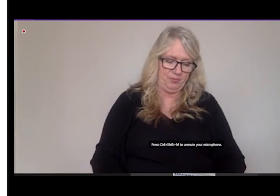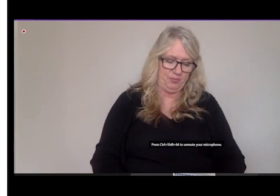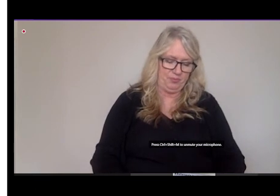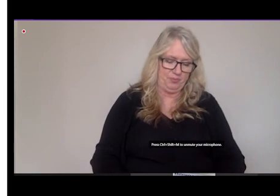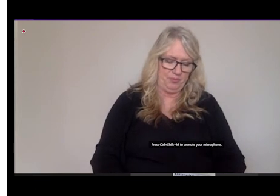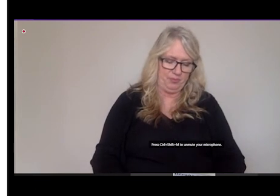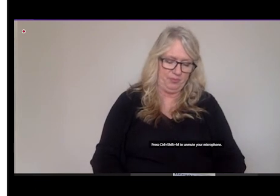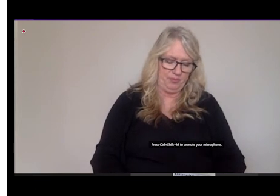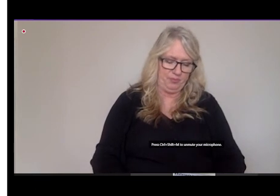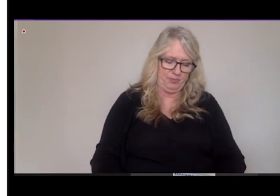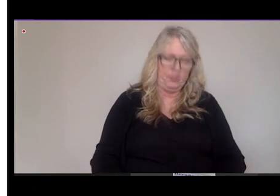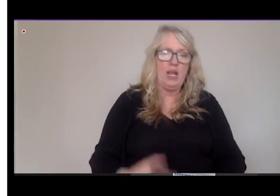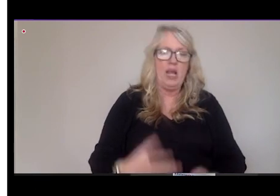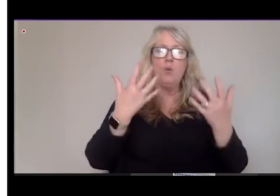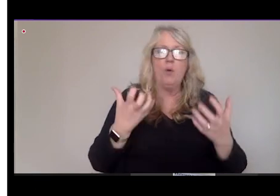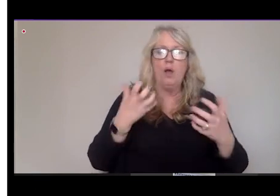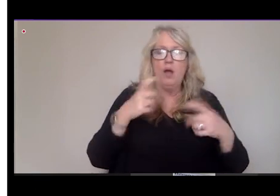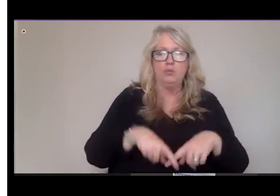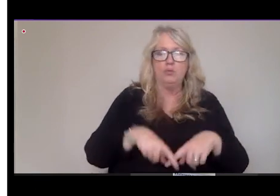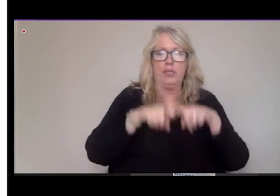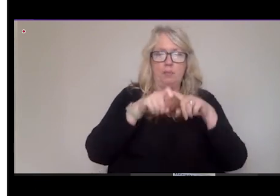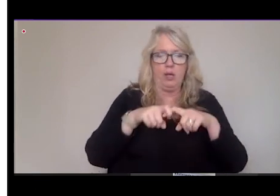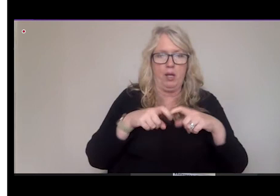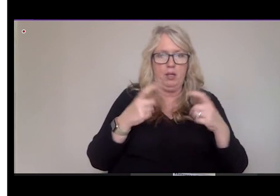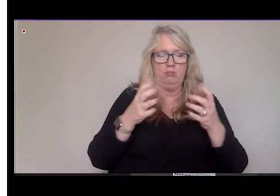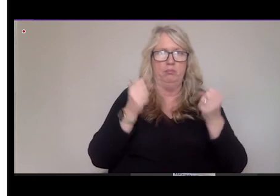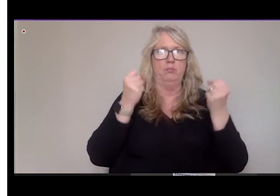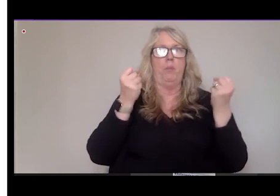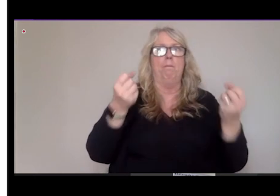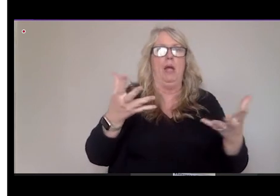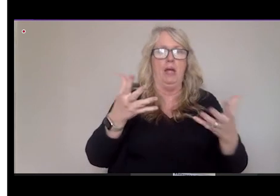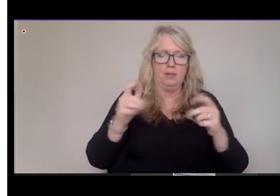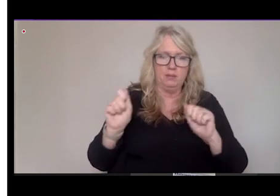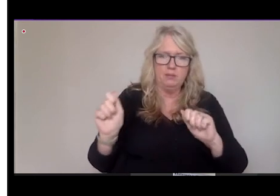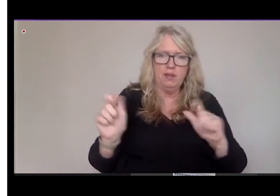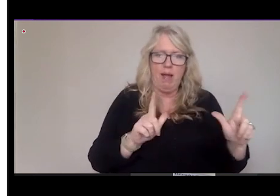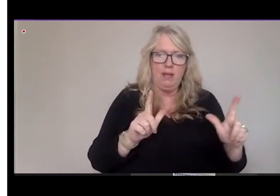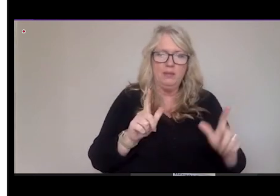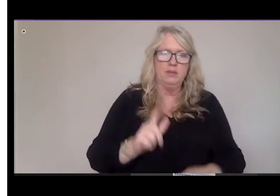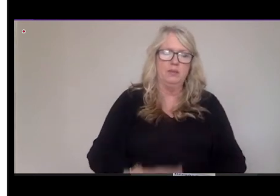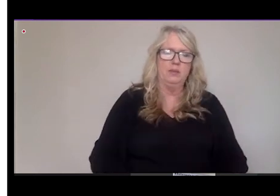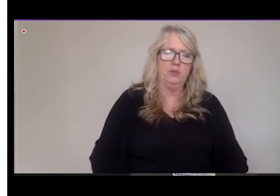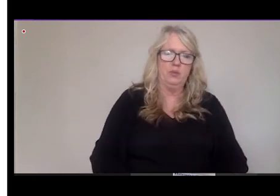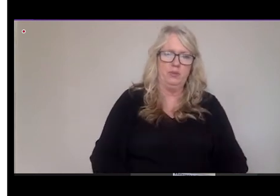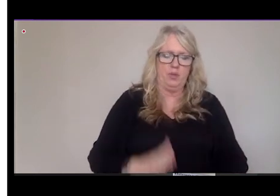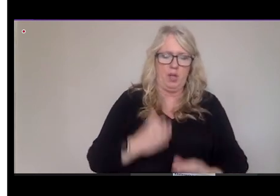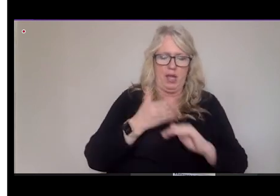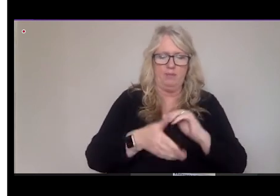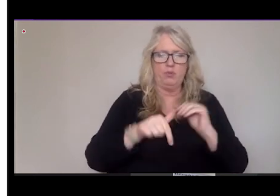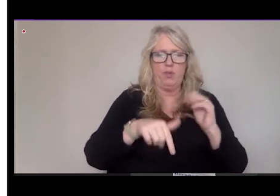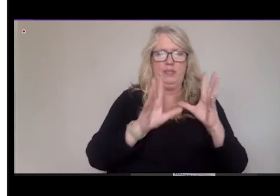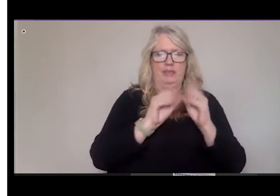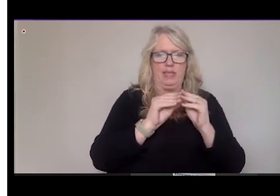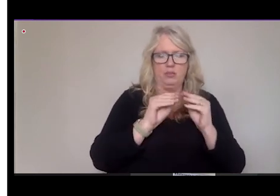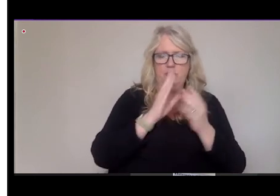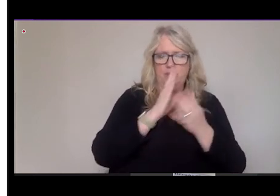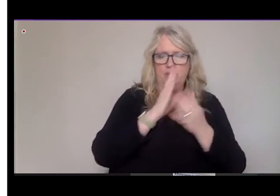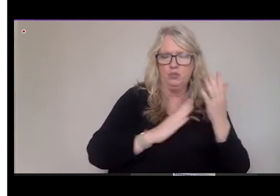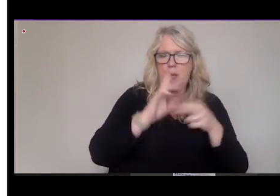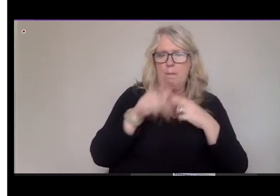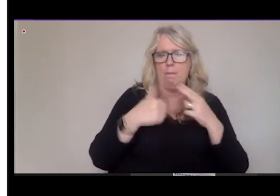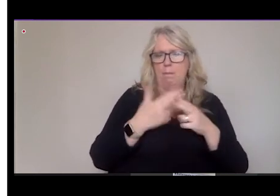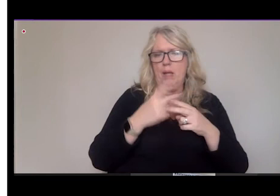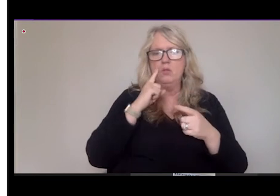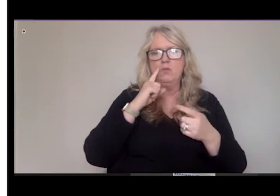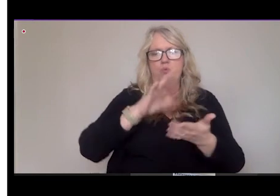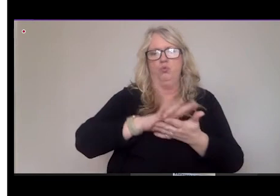I wanted to just take a little break now. I put a ton of slides after this